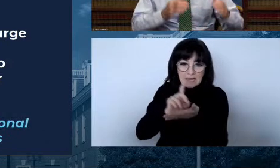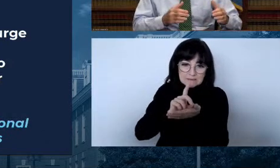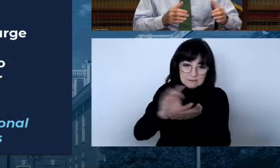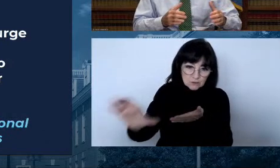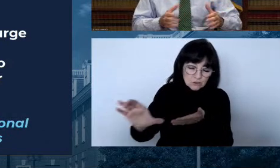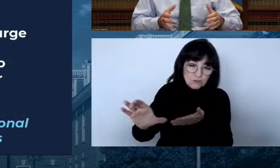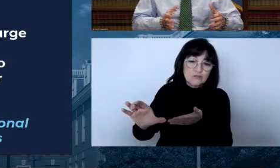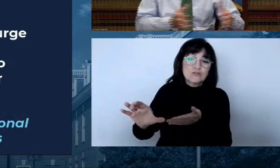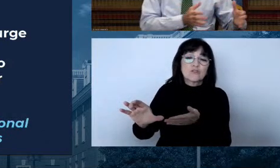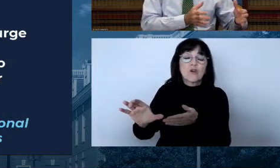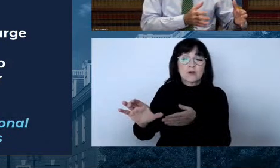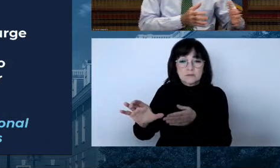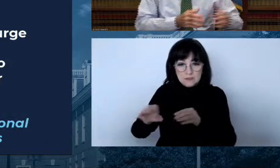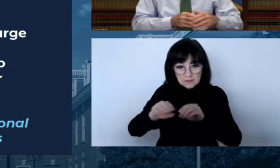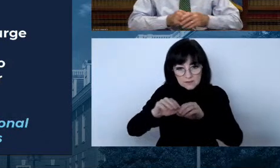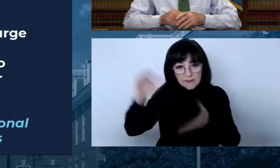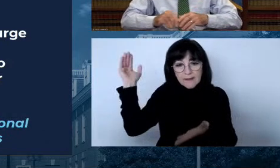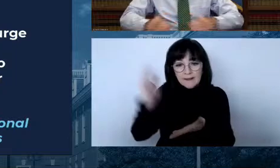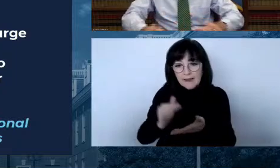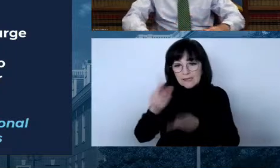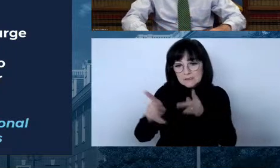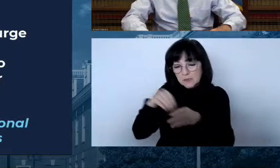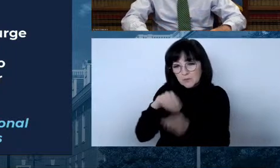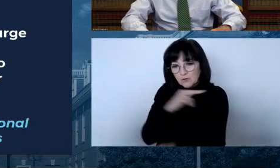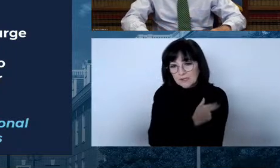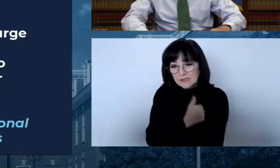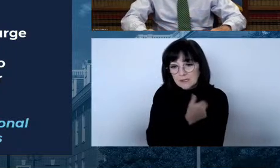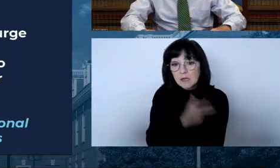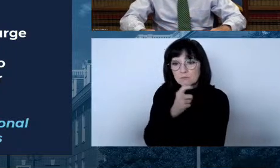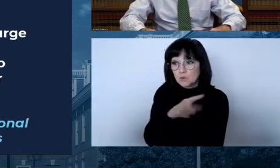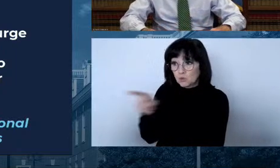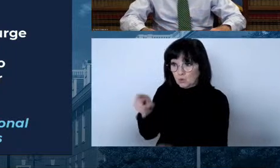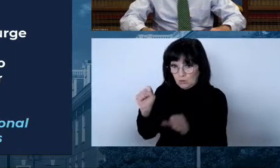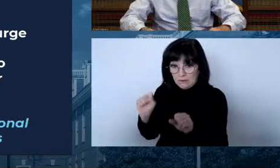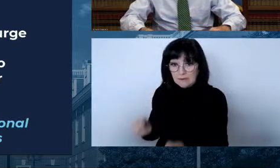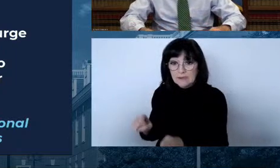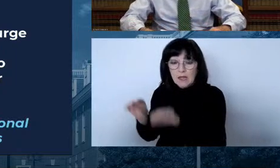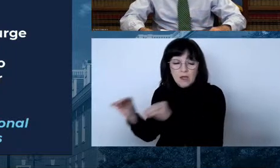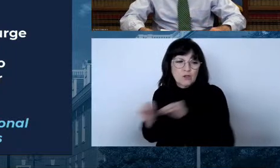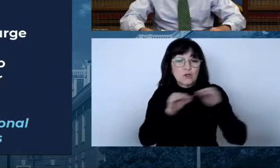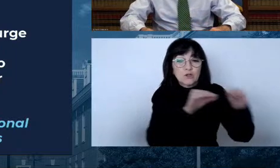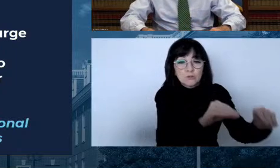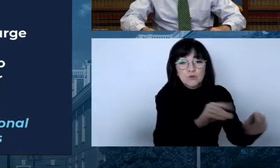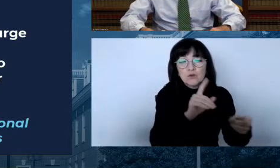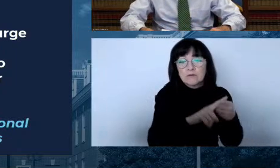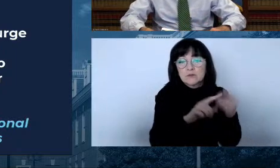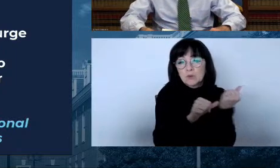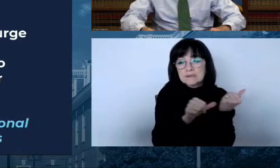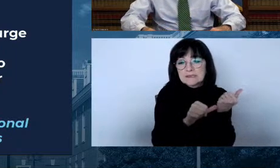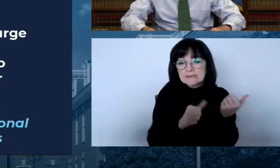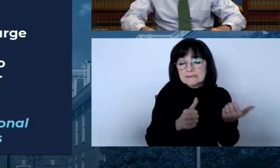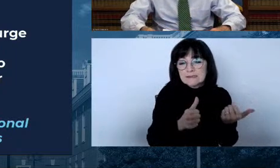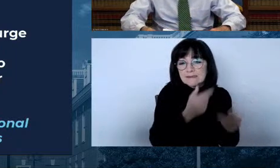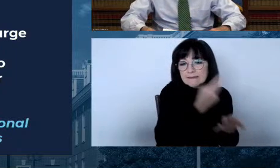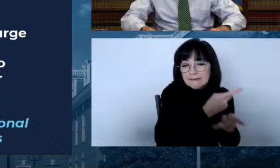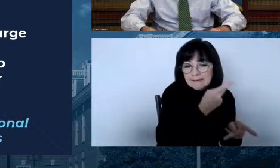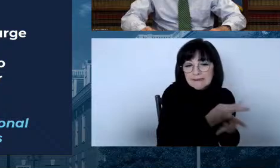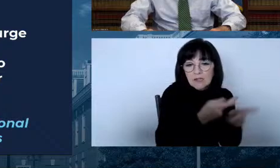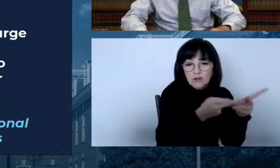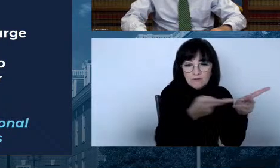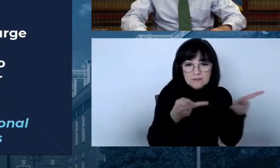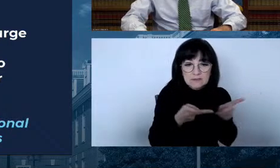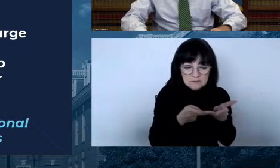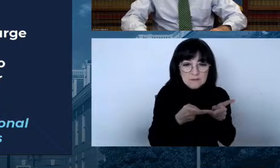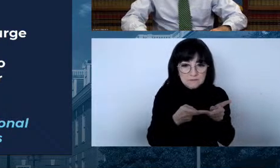to depopulate there, move them in to a longer care and assisted care facilities. So we've got about 100